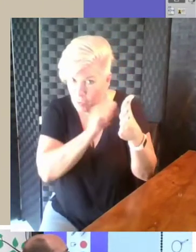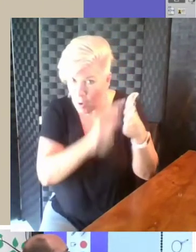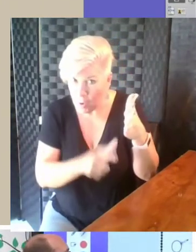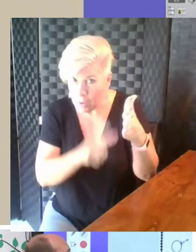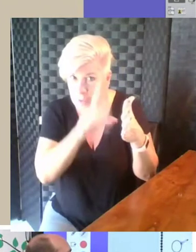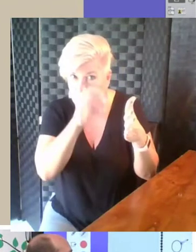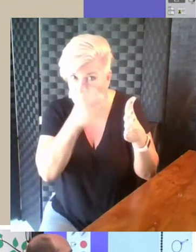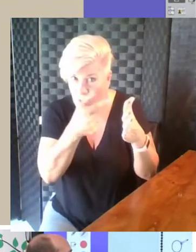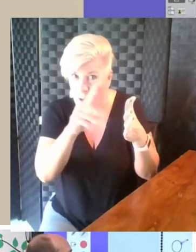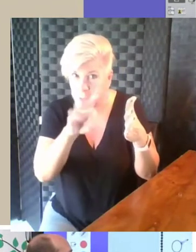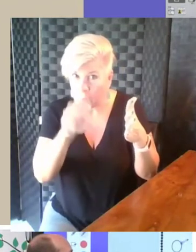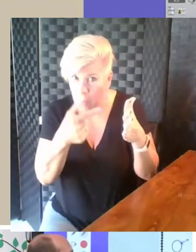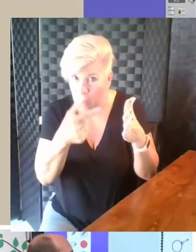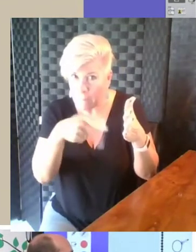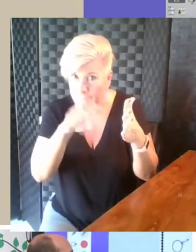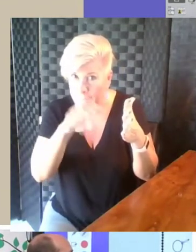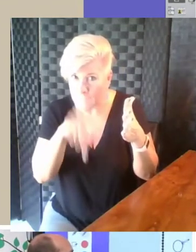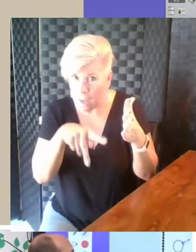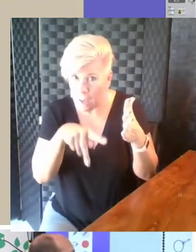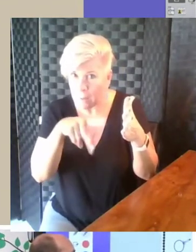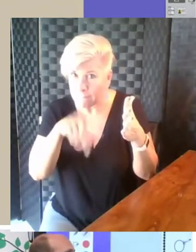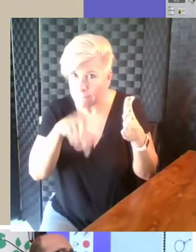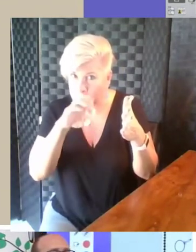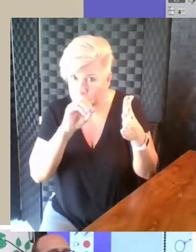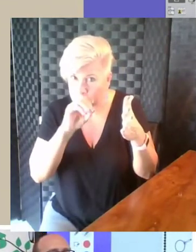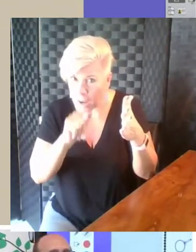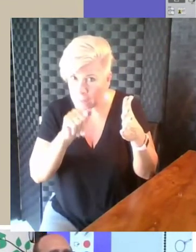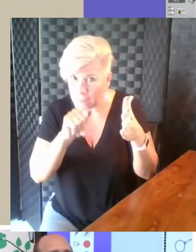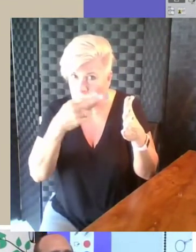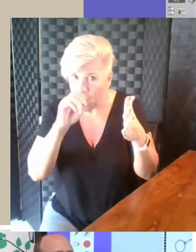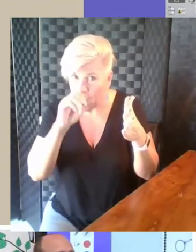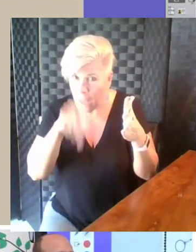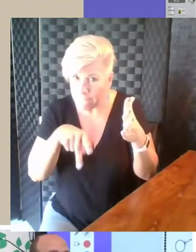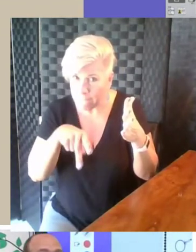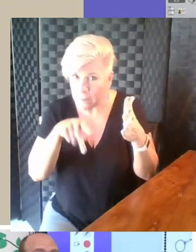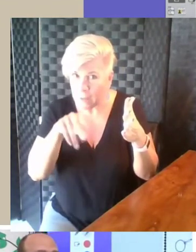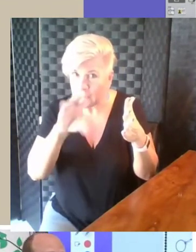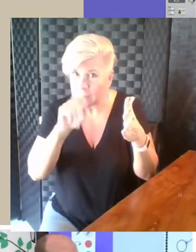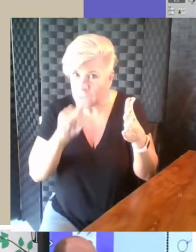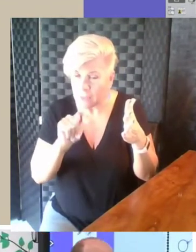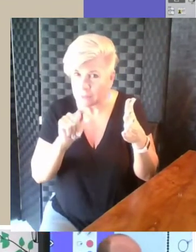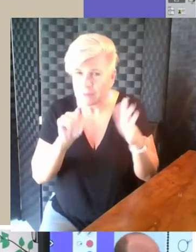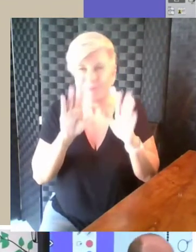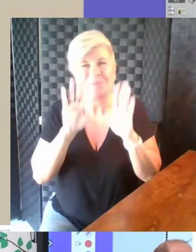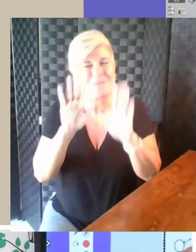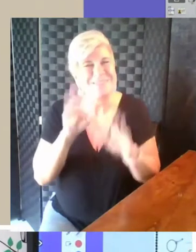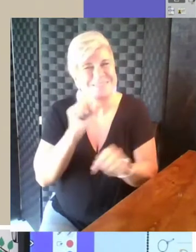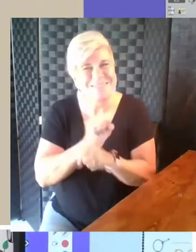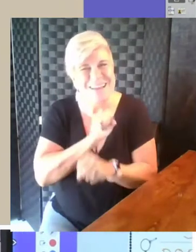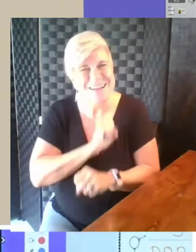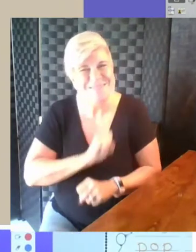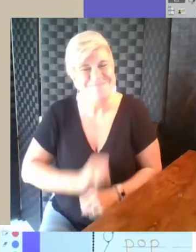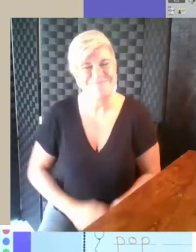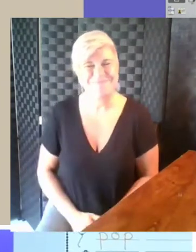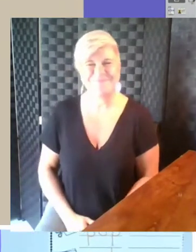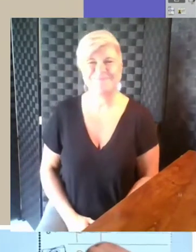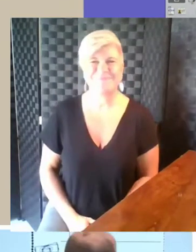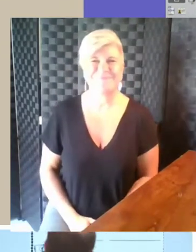log, pop, pot, hop, cot. Great job.